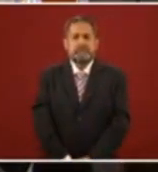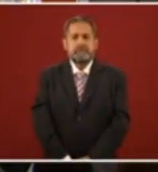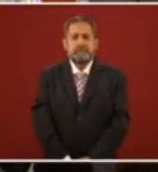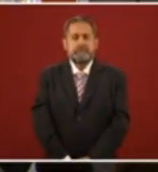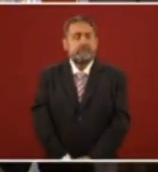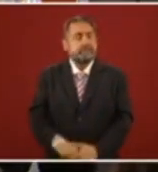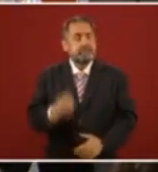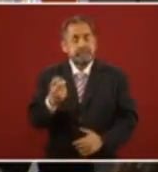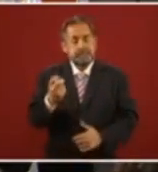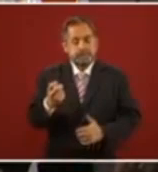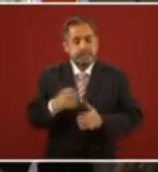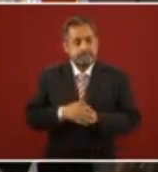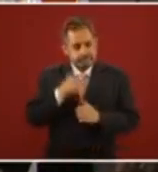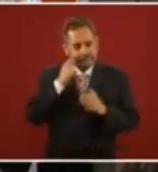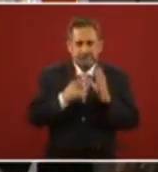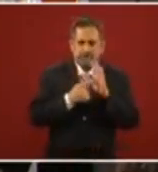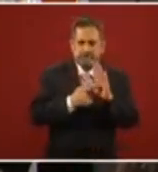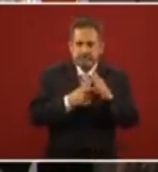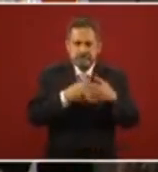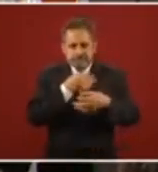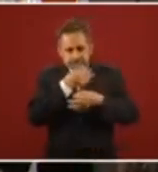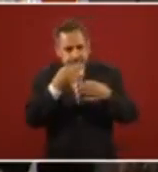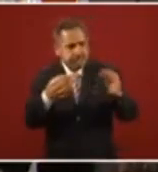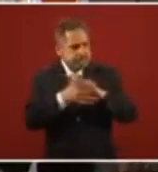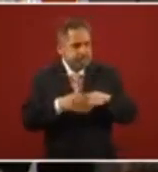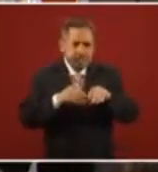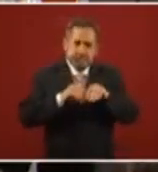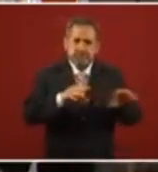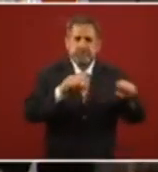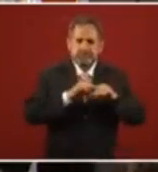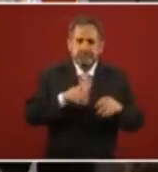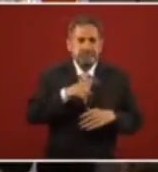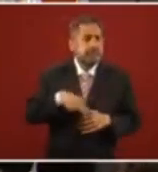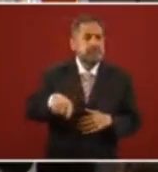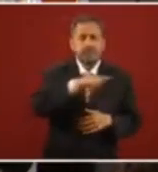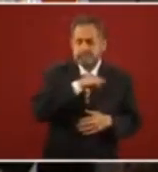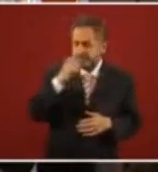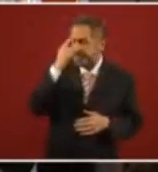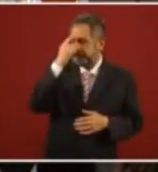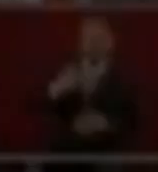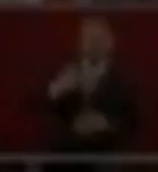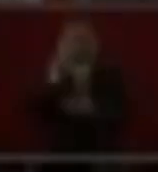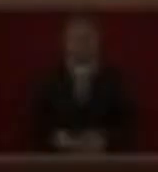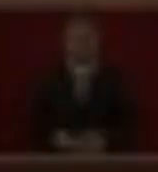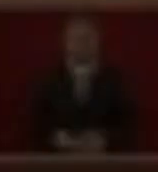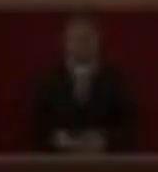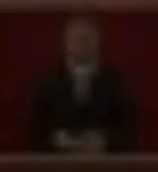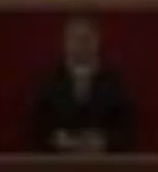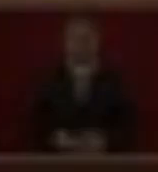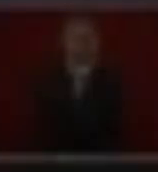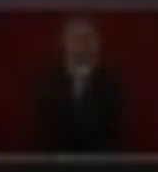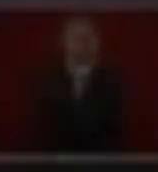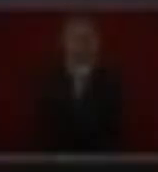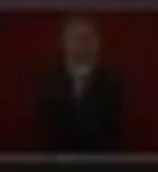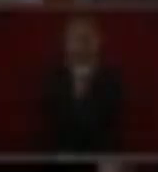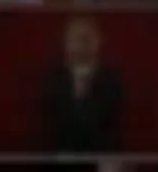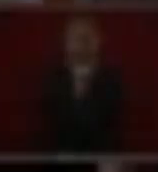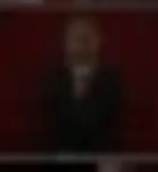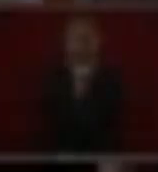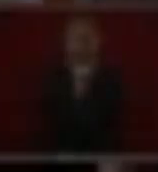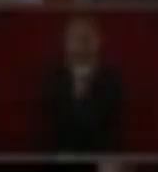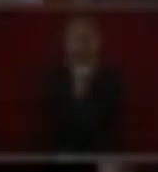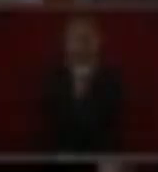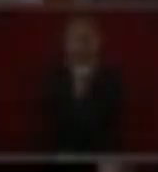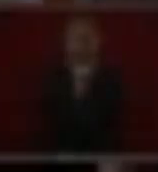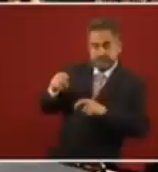muestra... el material... se fue desarrollando... ...para generar conciencia... ...o campañas diversas... ...sobre todo en... ...goodness... ...oh they heard it...